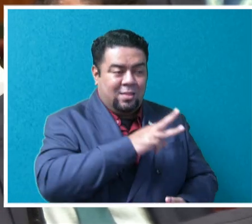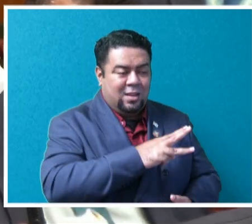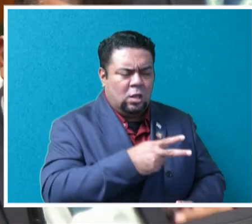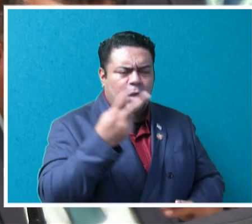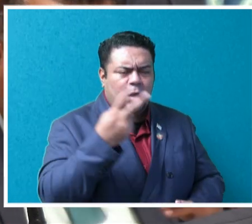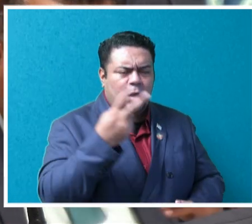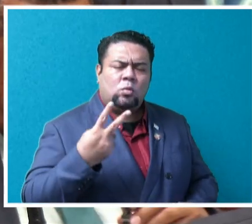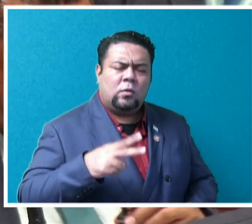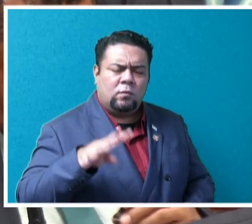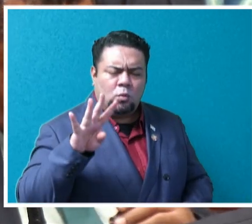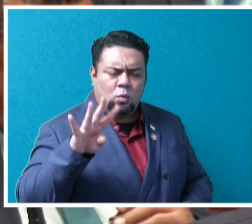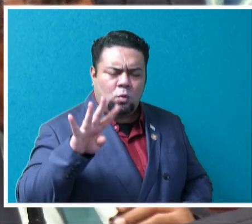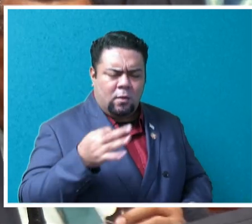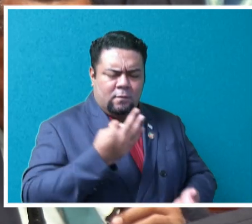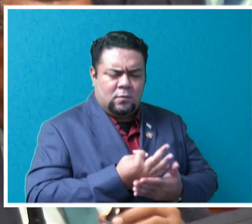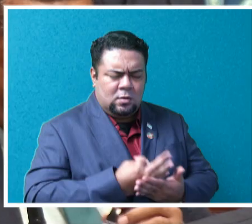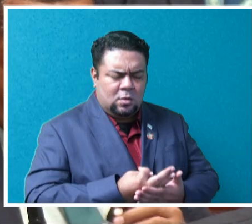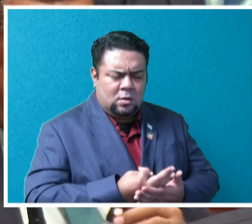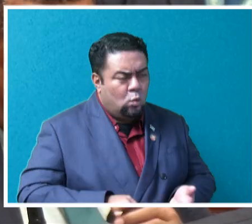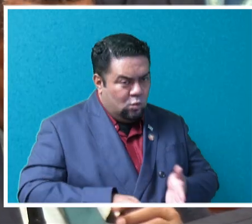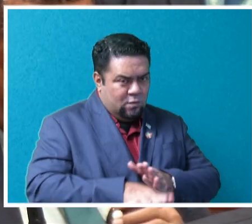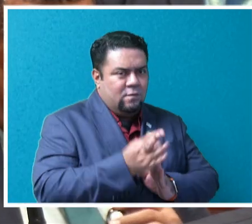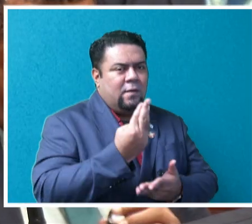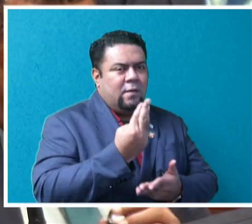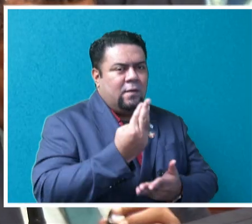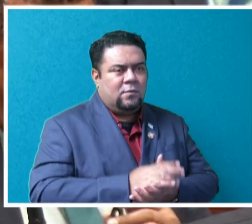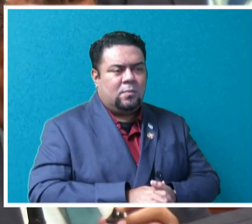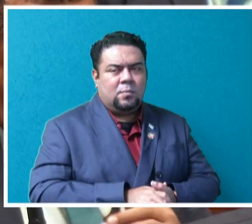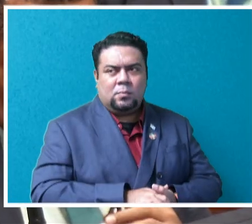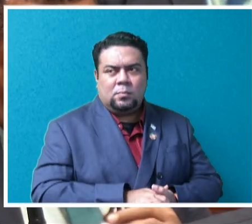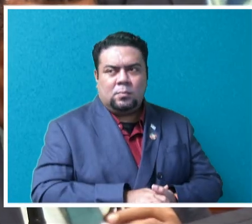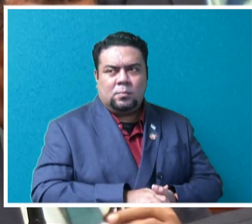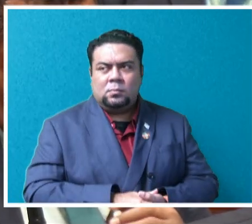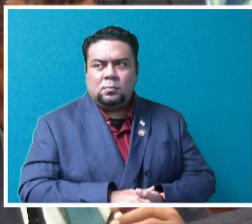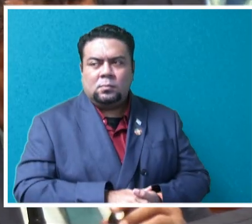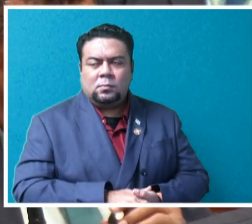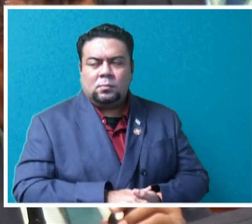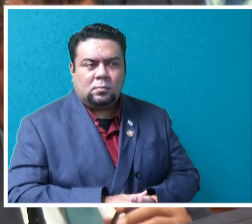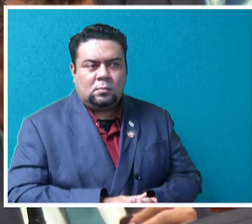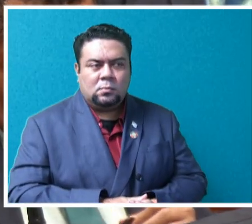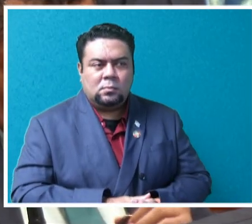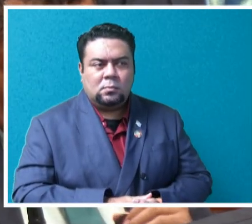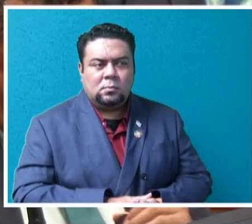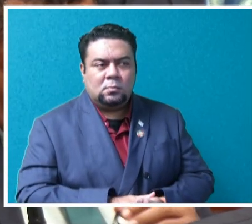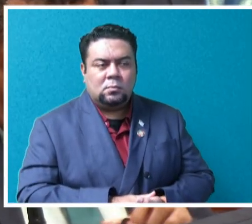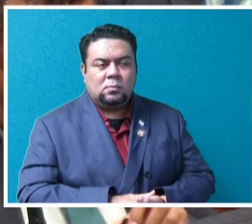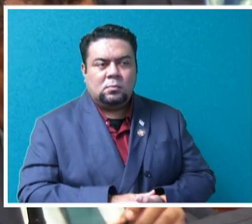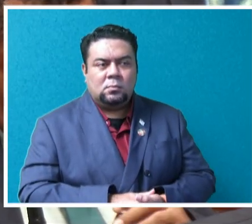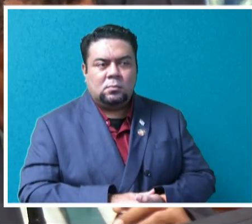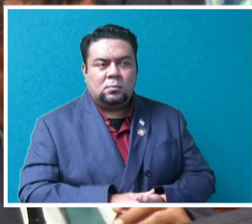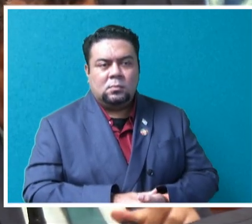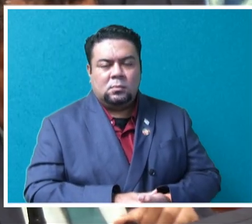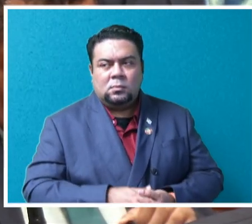levy structure was revised to 18%, allocating 8% for